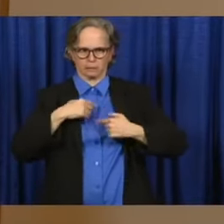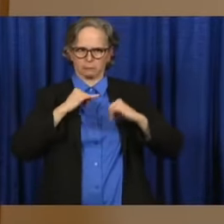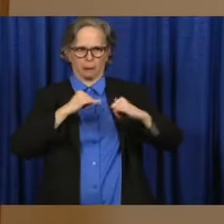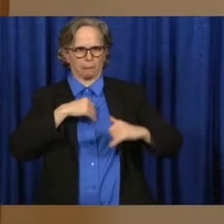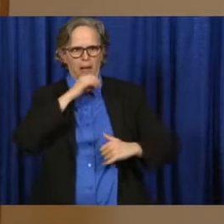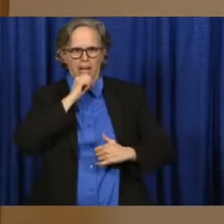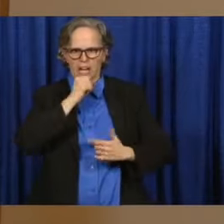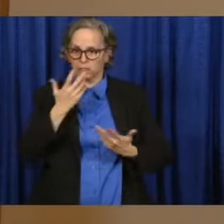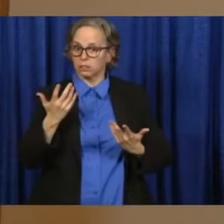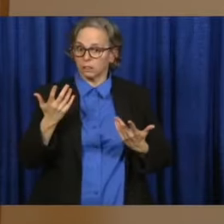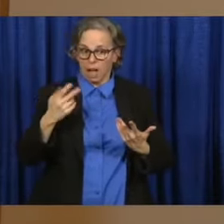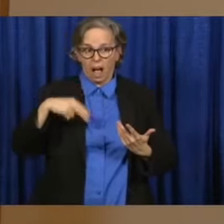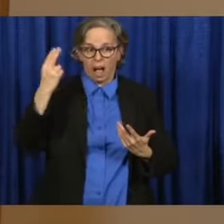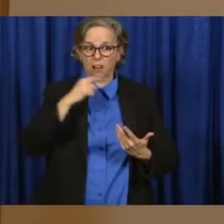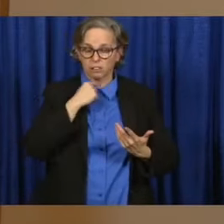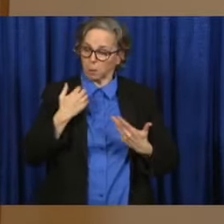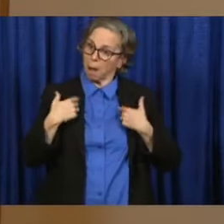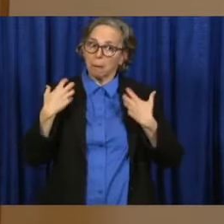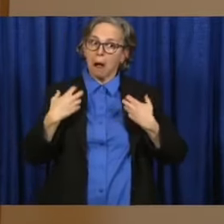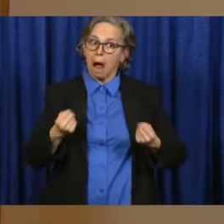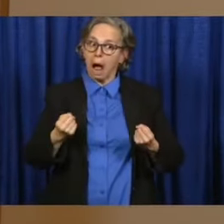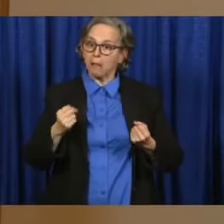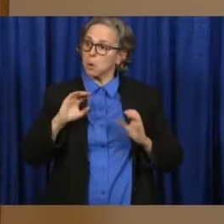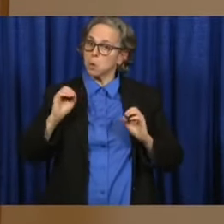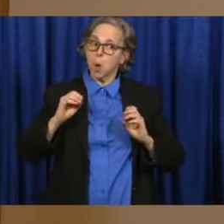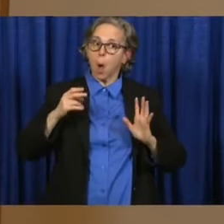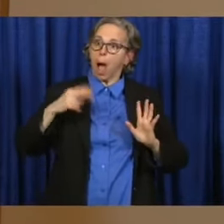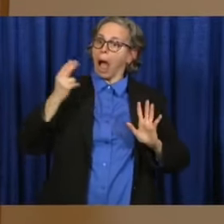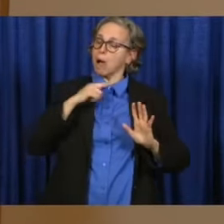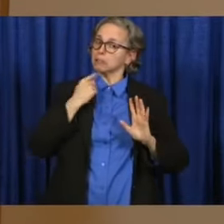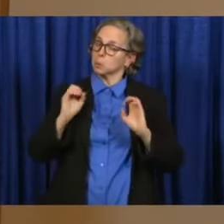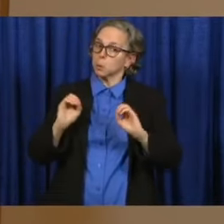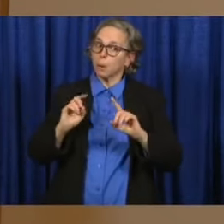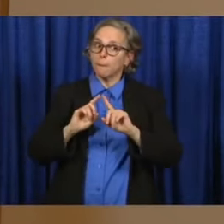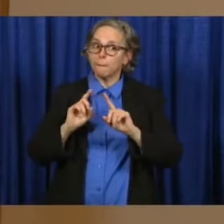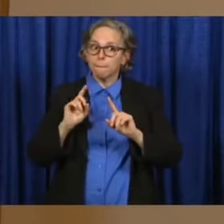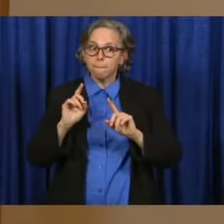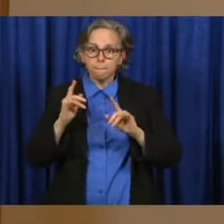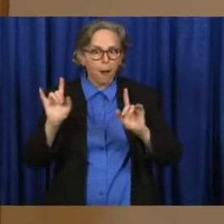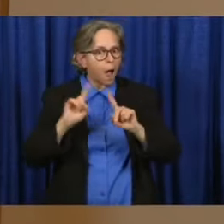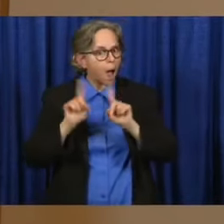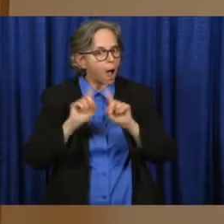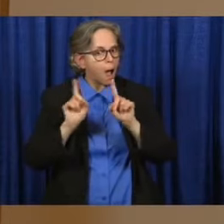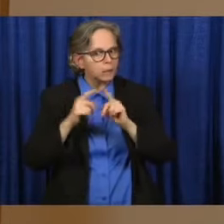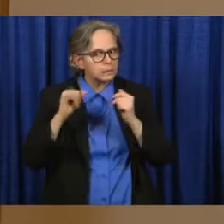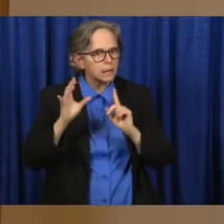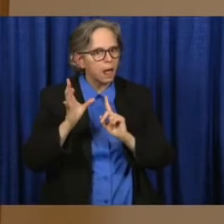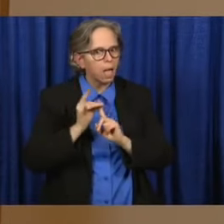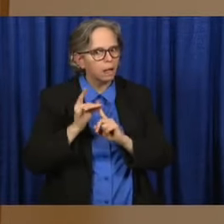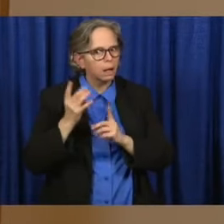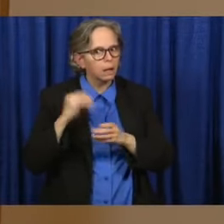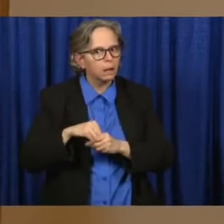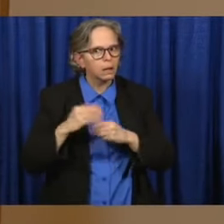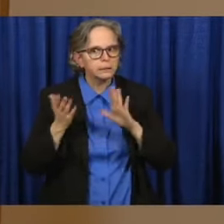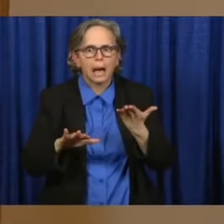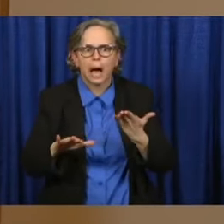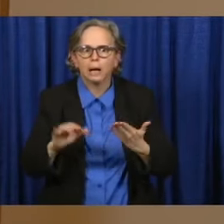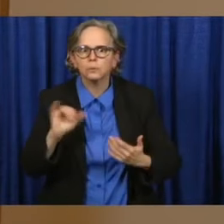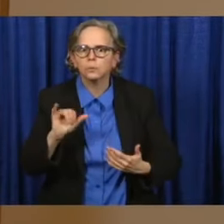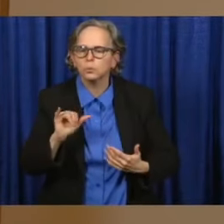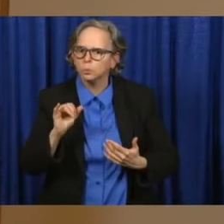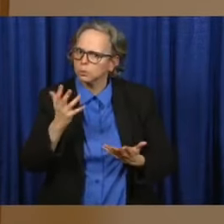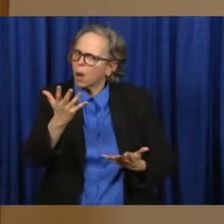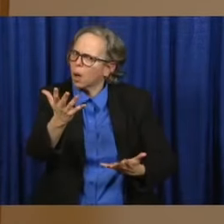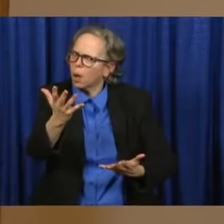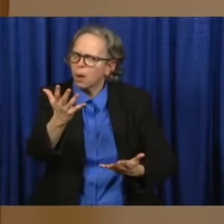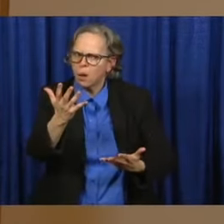have a significant risk factor that they were aware of. So any of us can react badly to an illness,